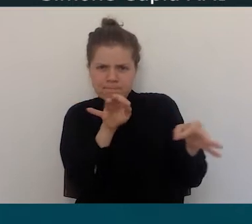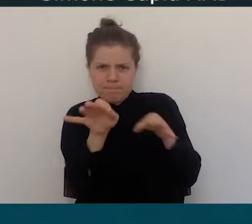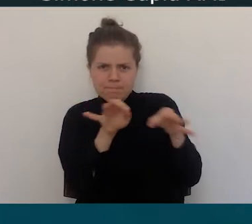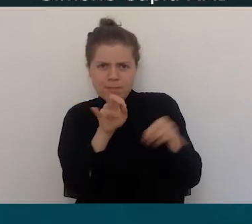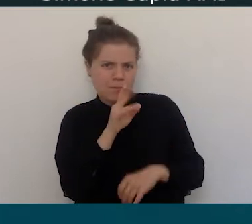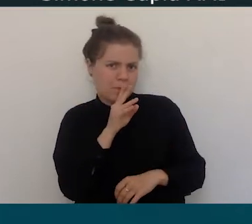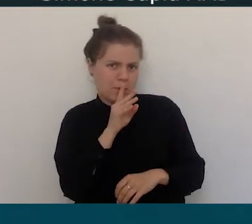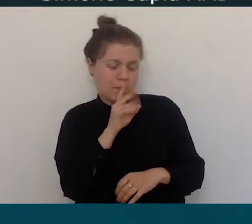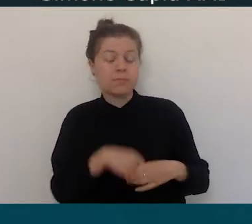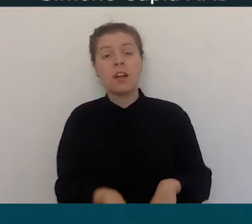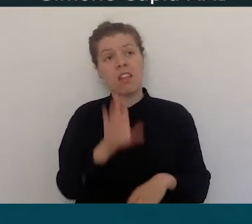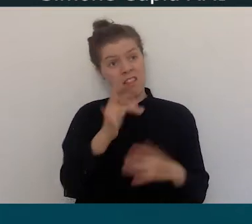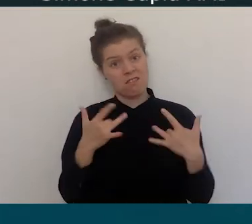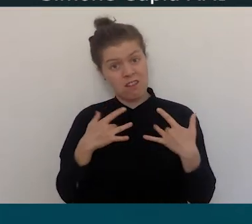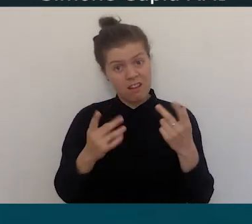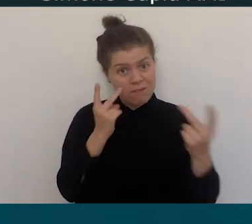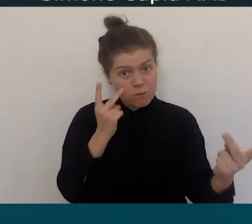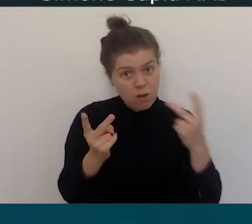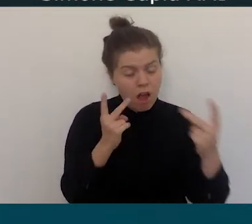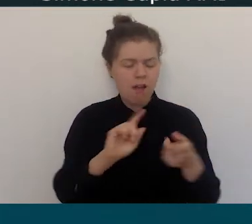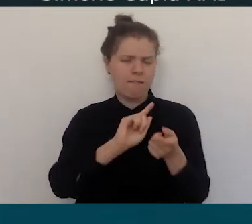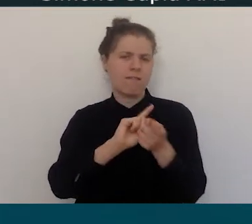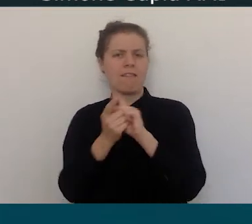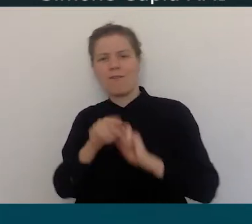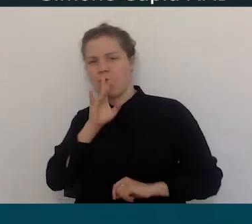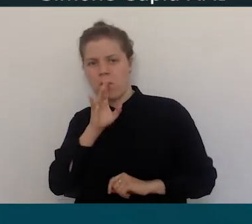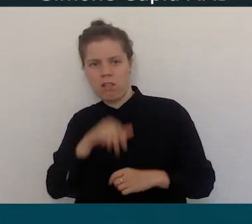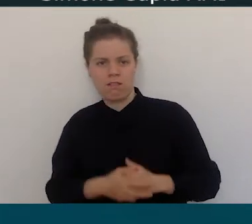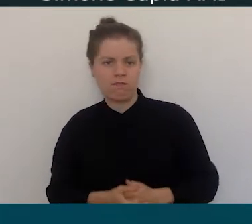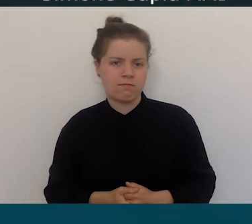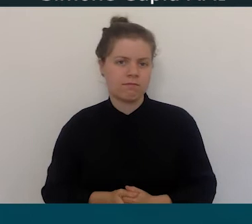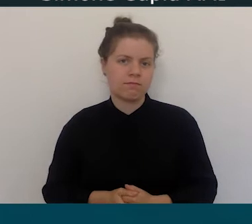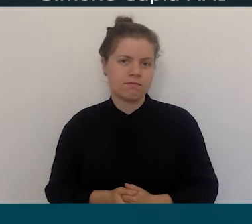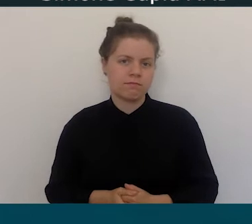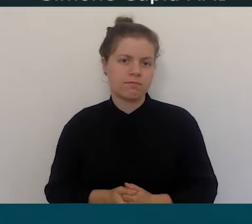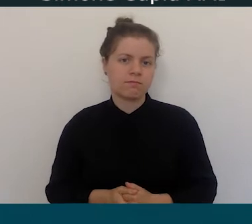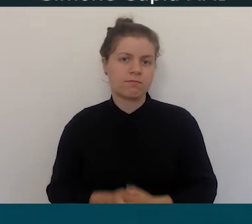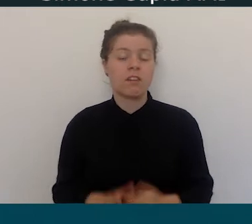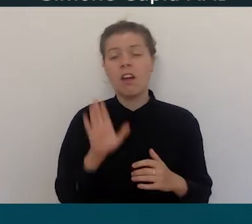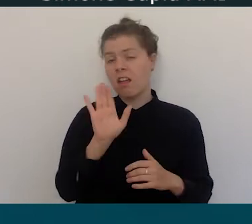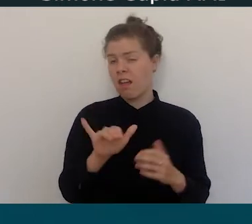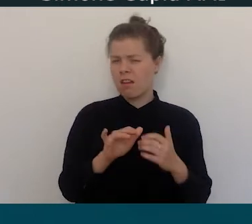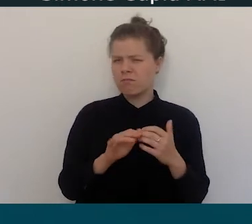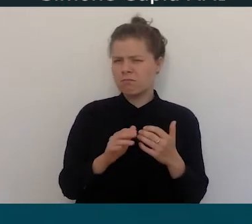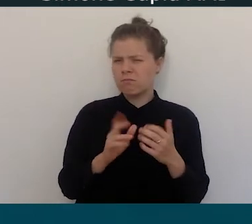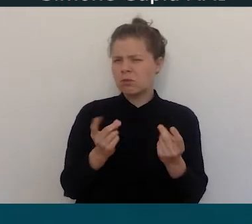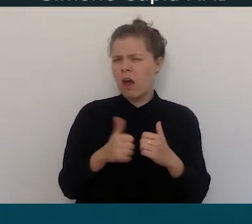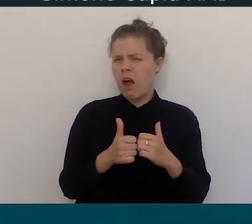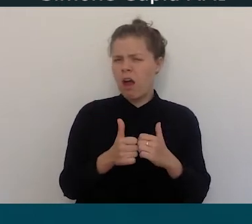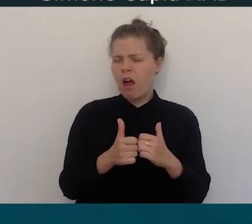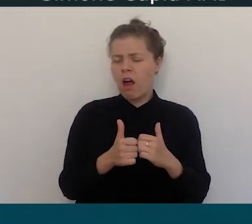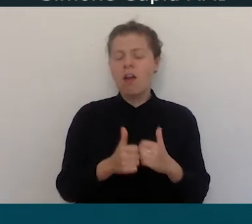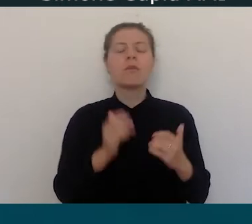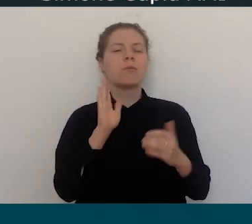what's normally visual into a verbal element. And you do that by leveraging your conversation,